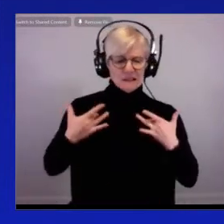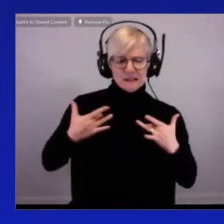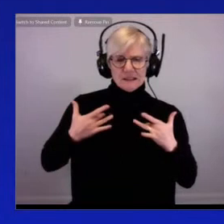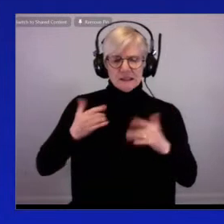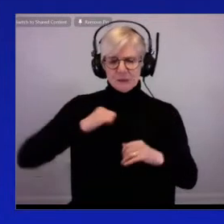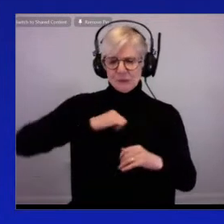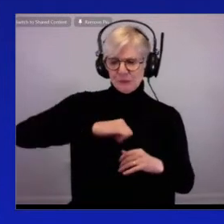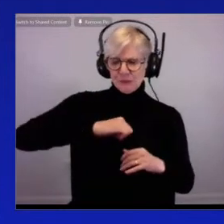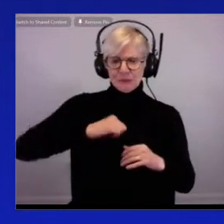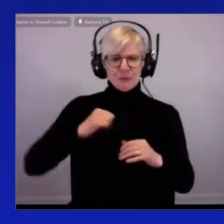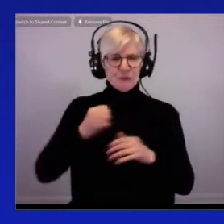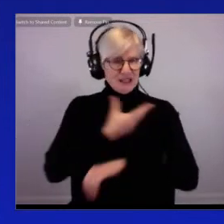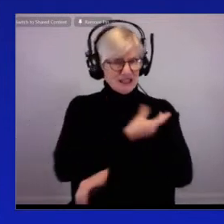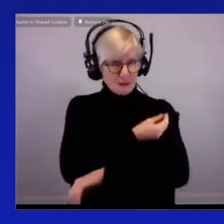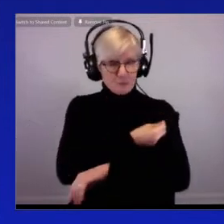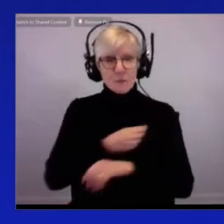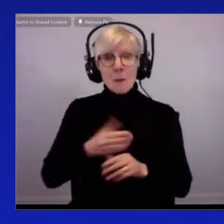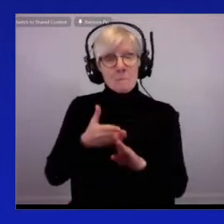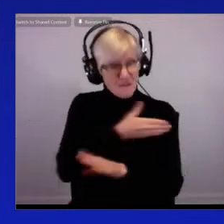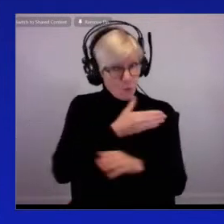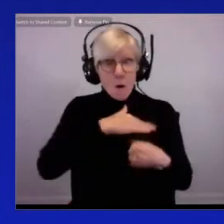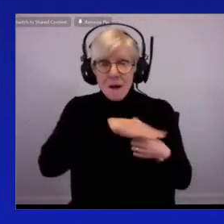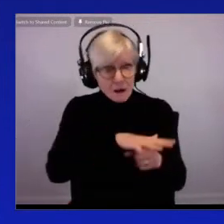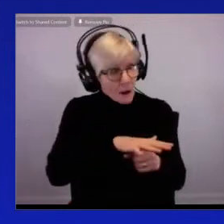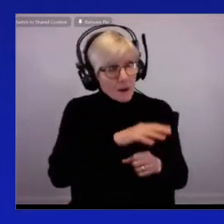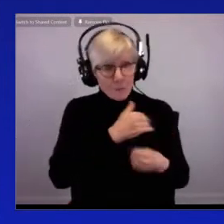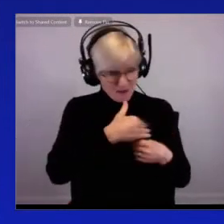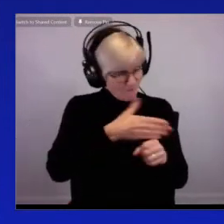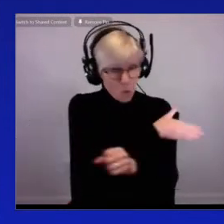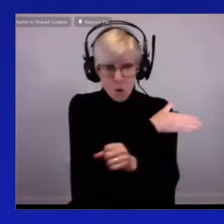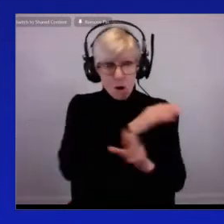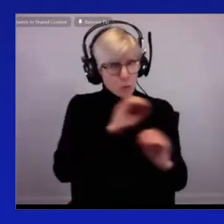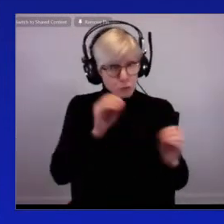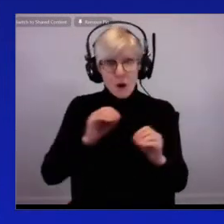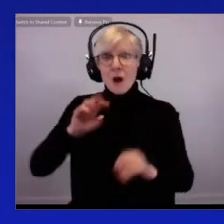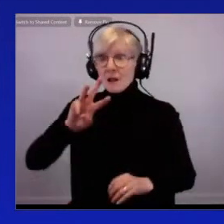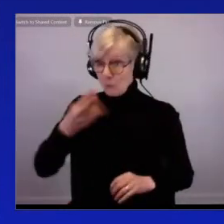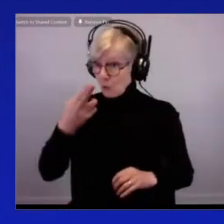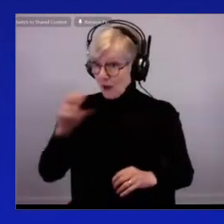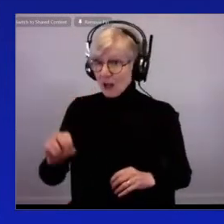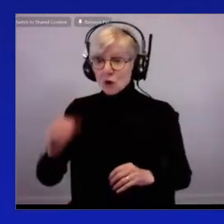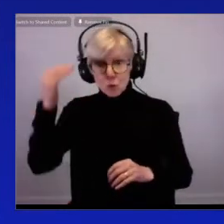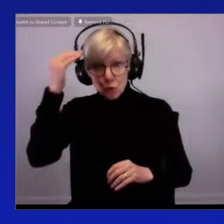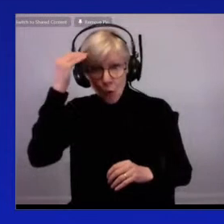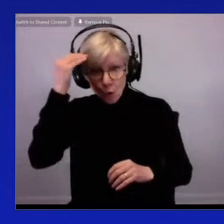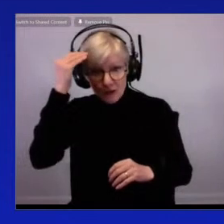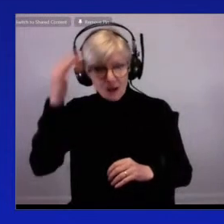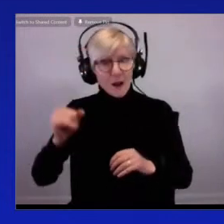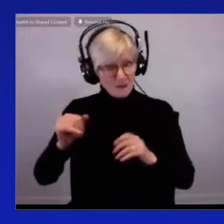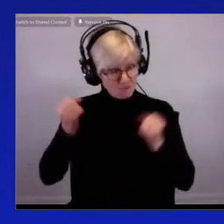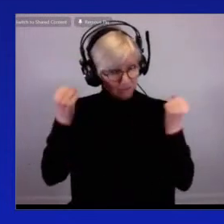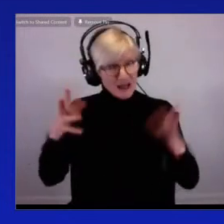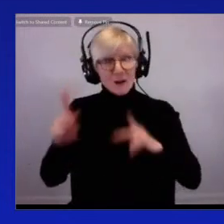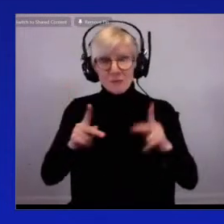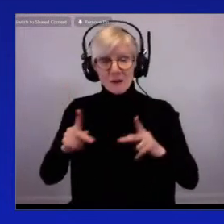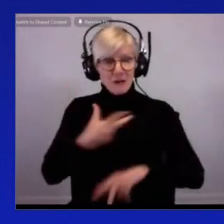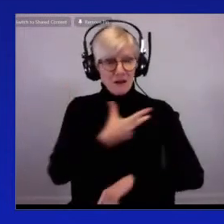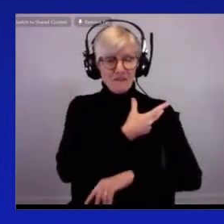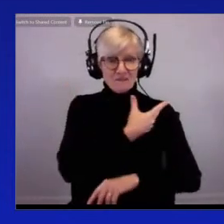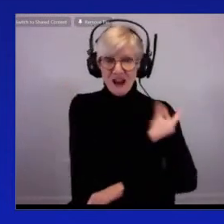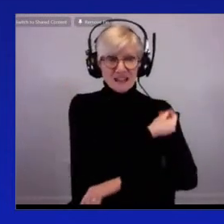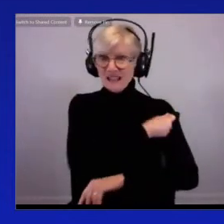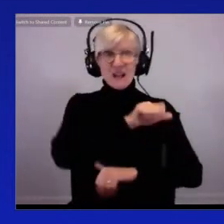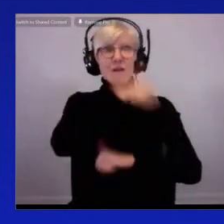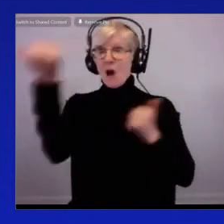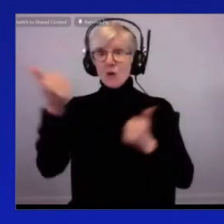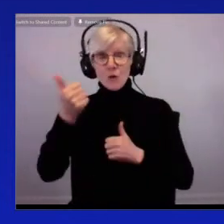Health Organization declared the threat to international public health is vaccine hesitancy. And certainly